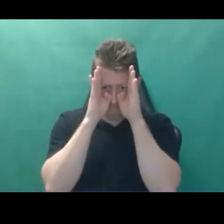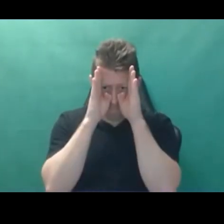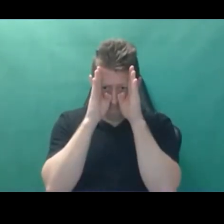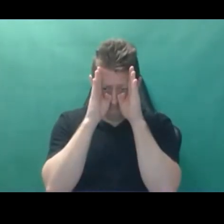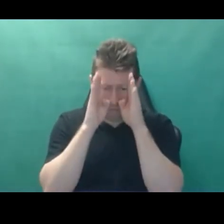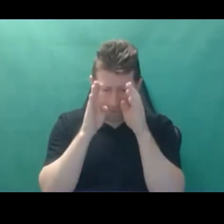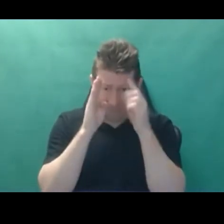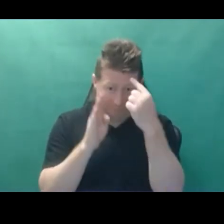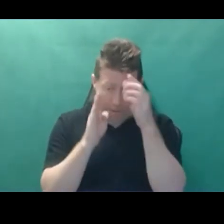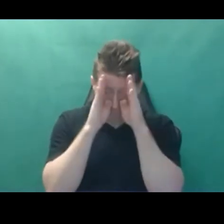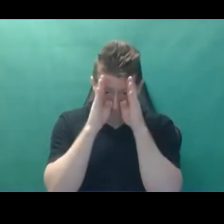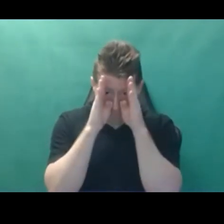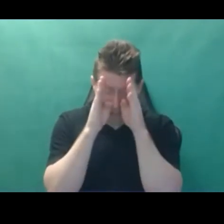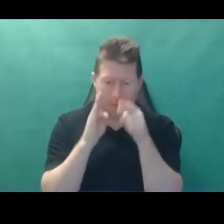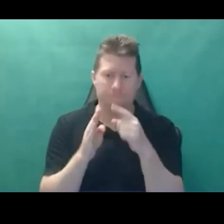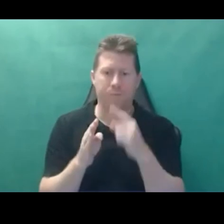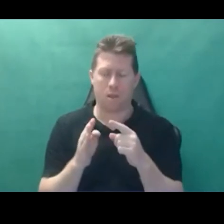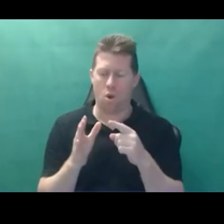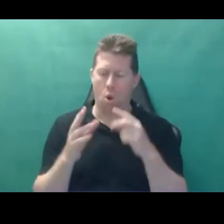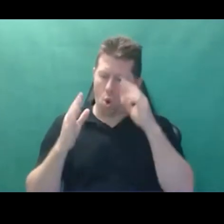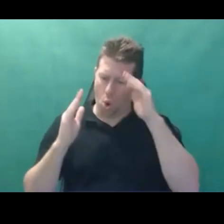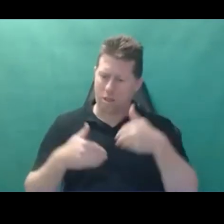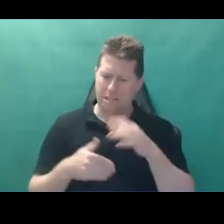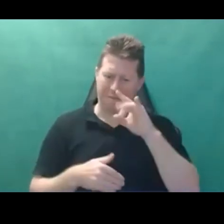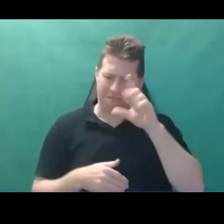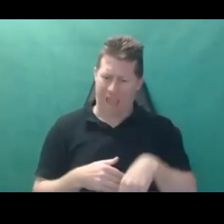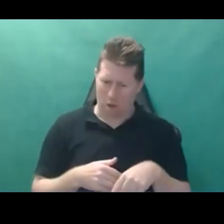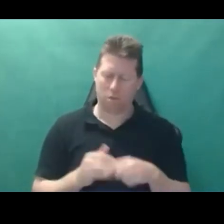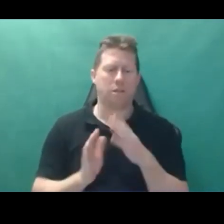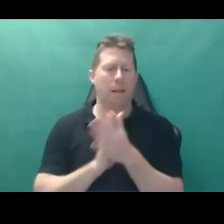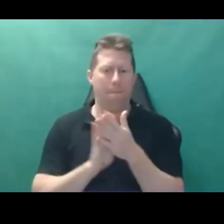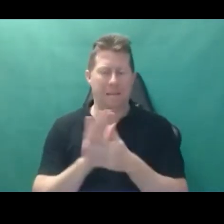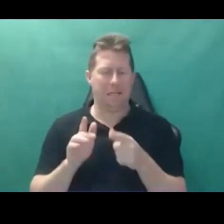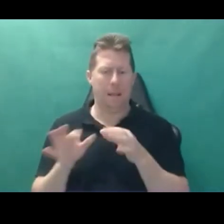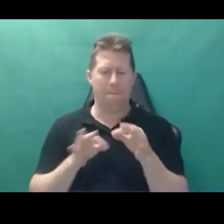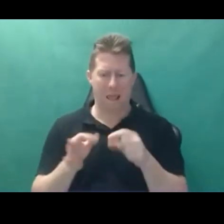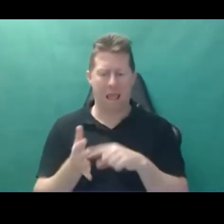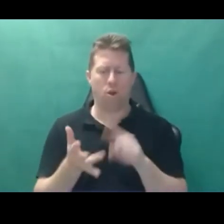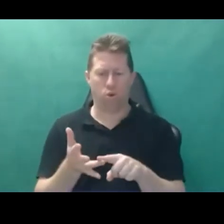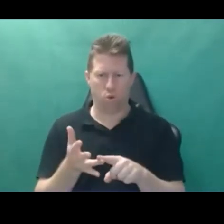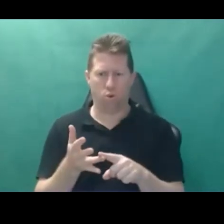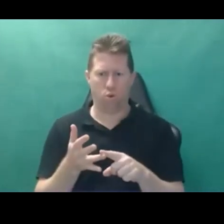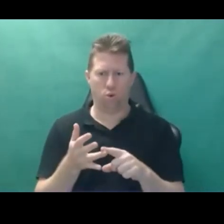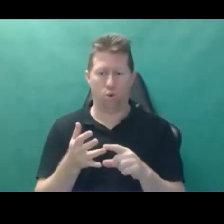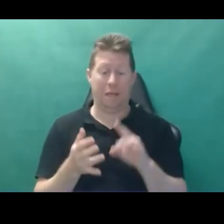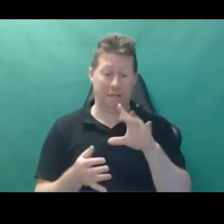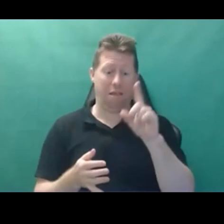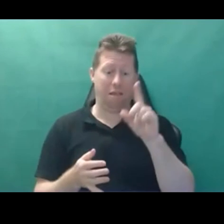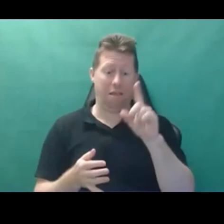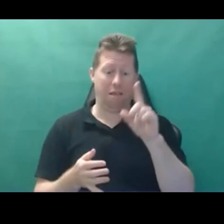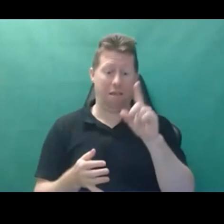basically he's called autism 10,000 in which they're going to look at in which they're going to get 10,000